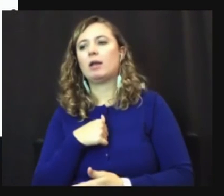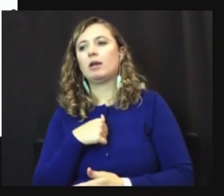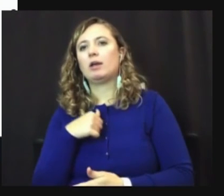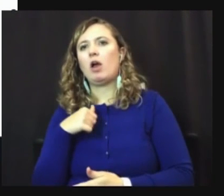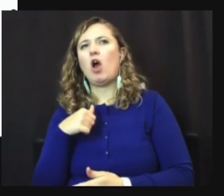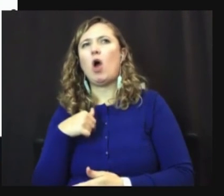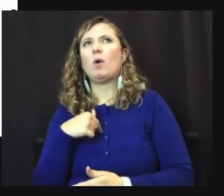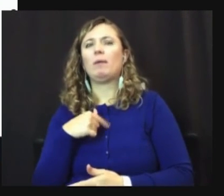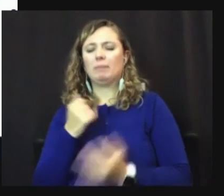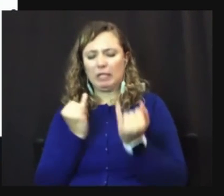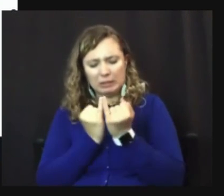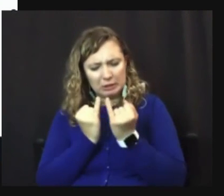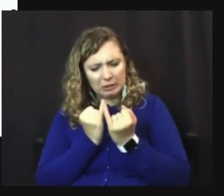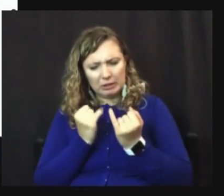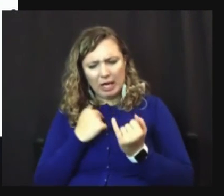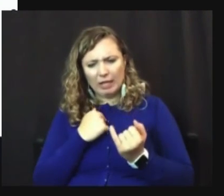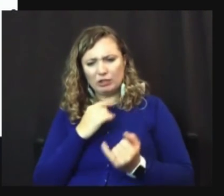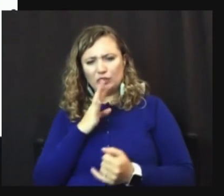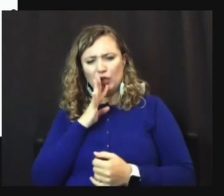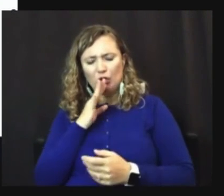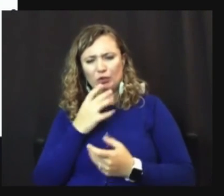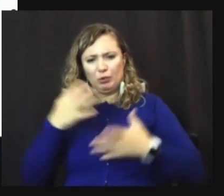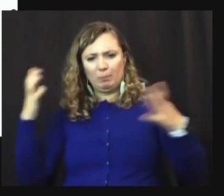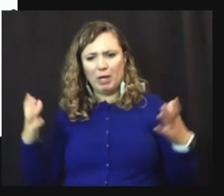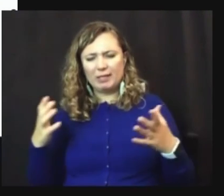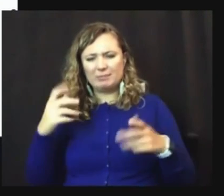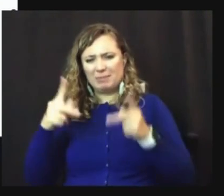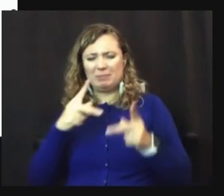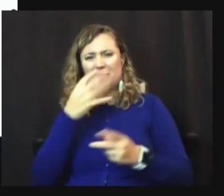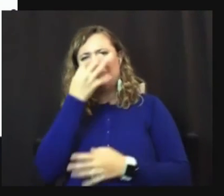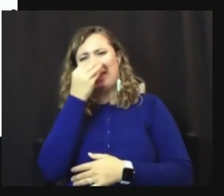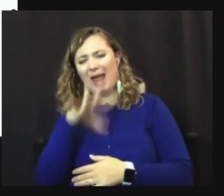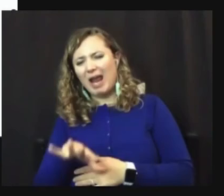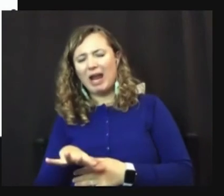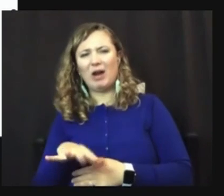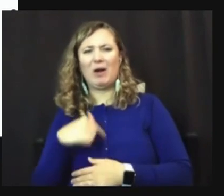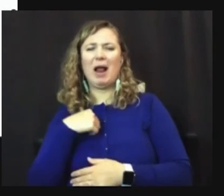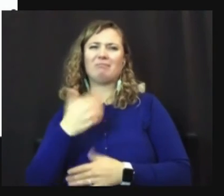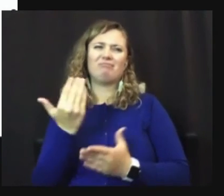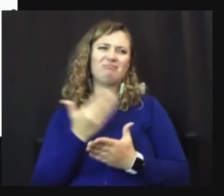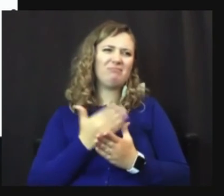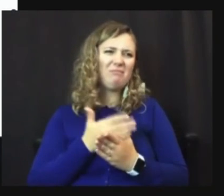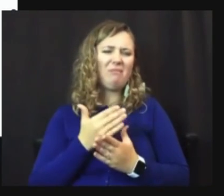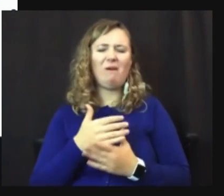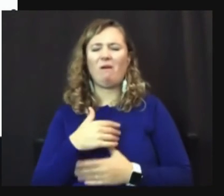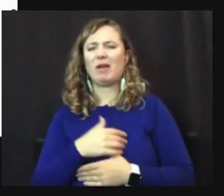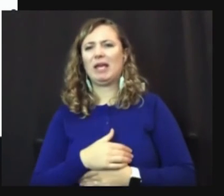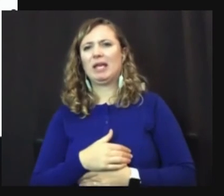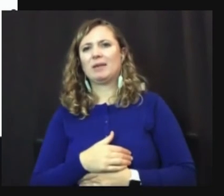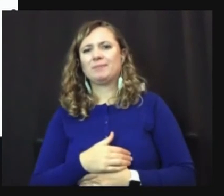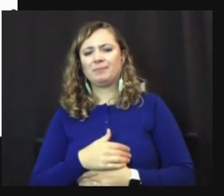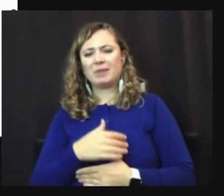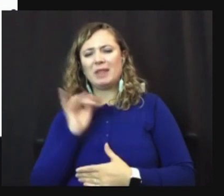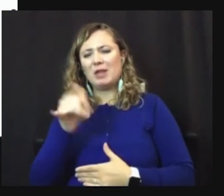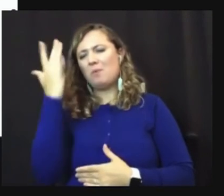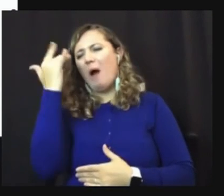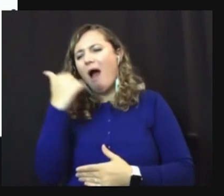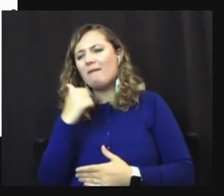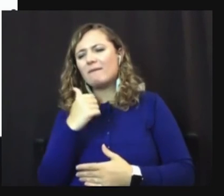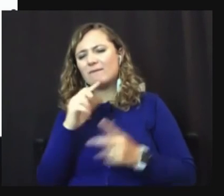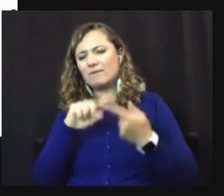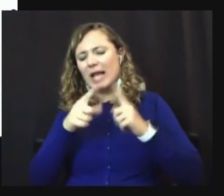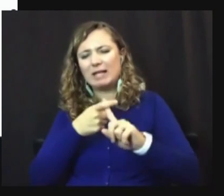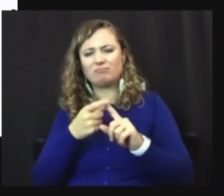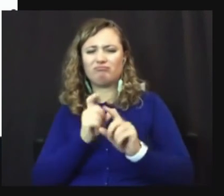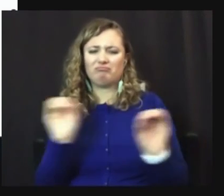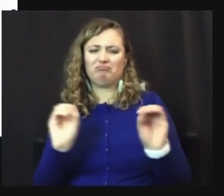loud. Nobody cares. You are annoying. This is why you don't have any friends.